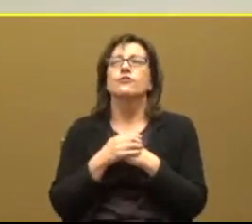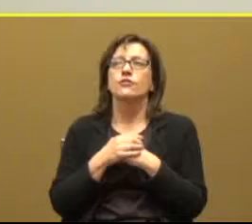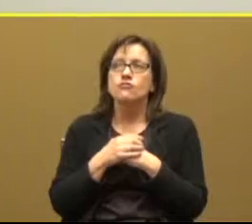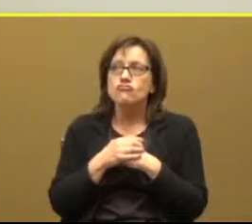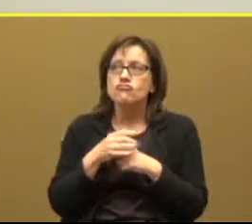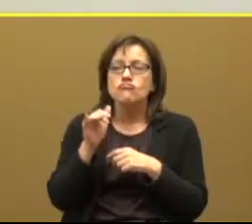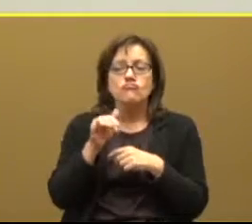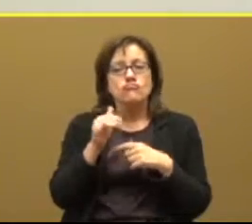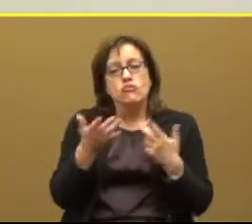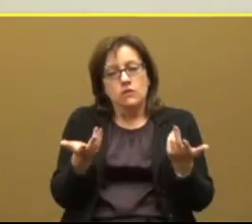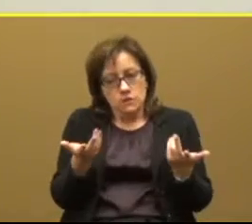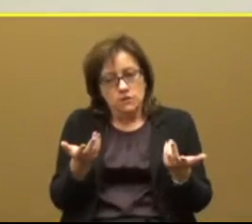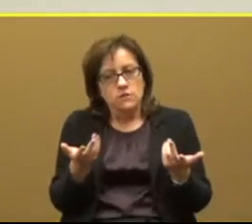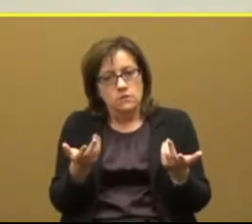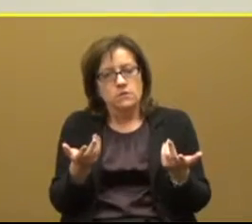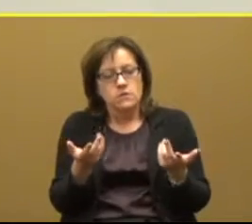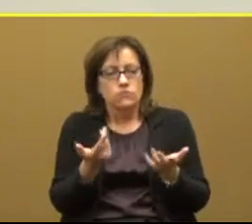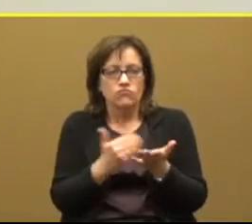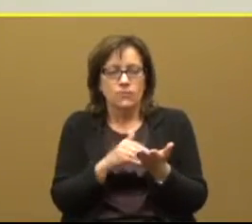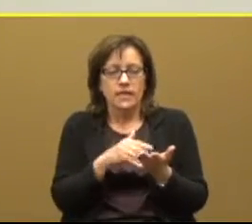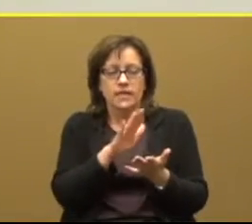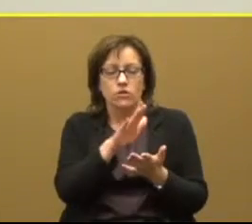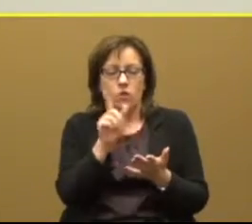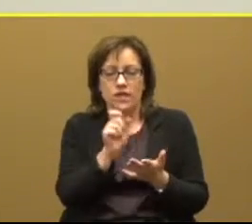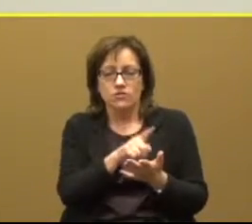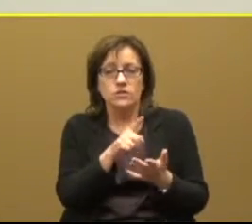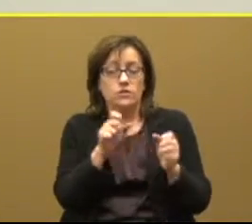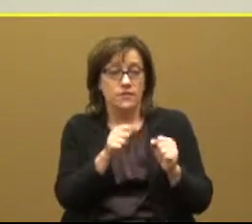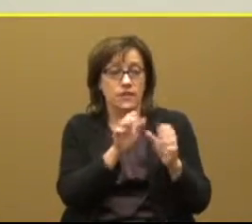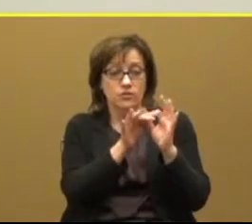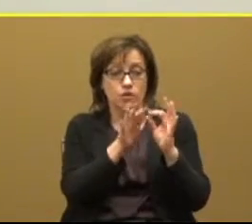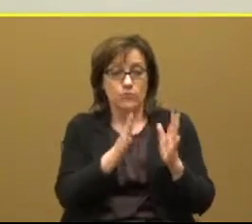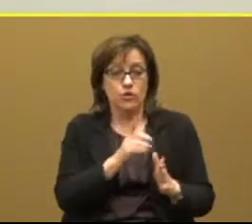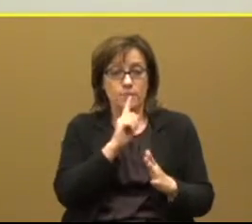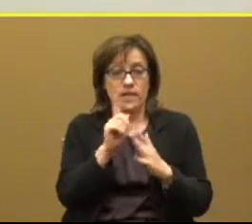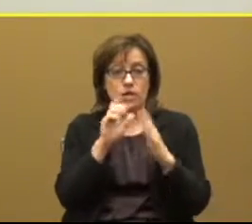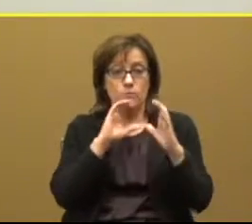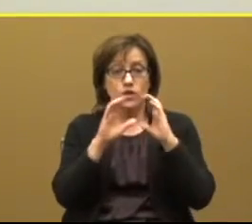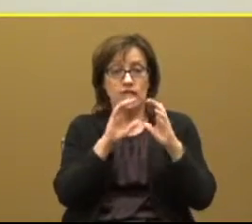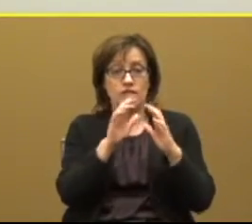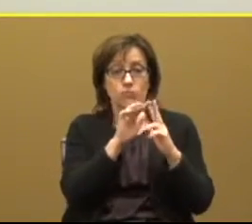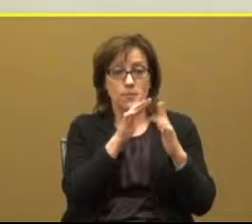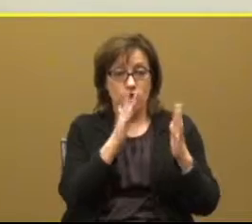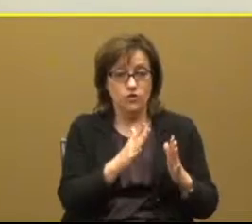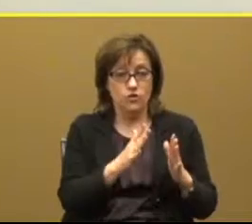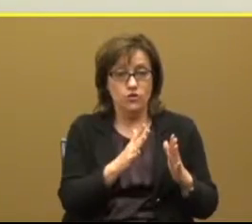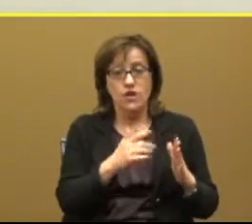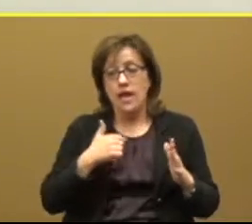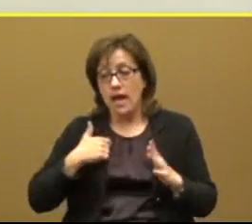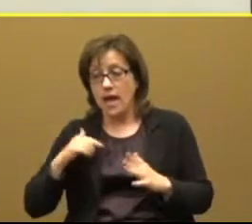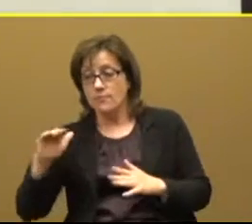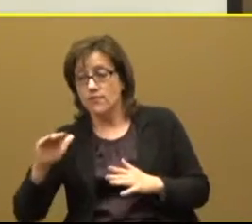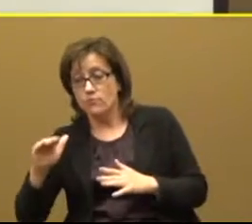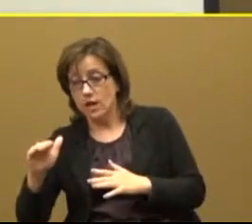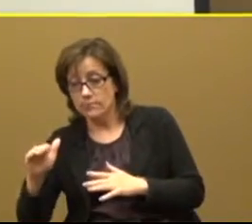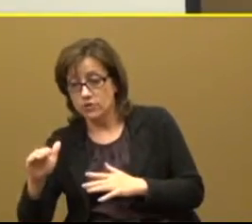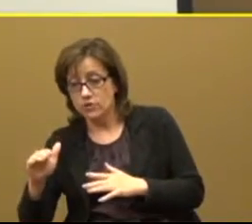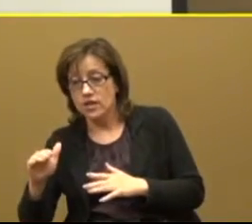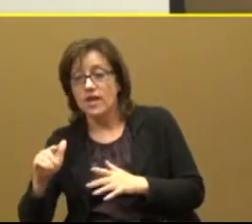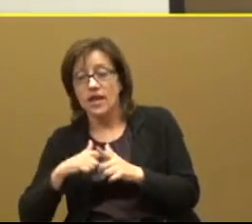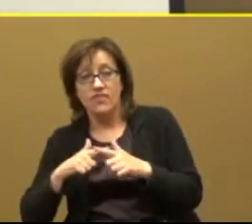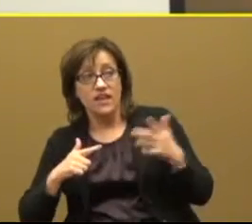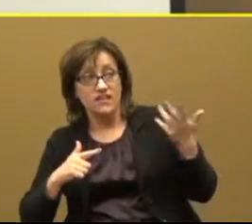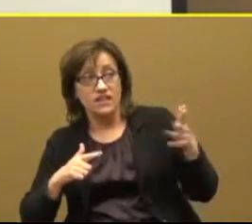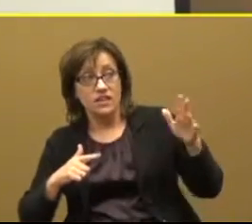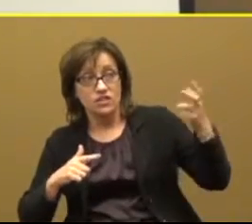interpreter play the role of communication partner and you could be the prompter and then transition that? And my answer is